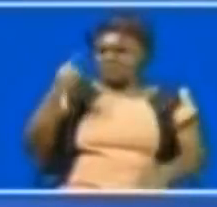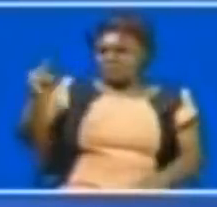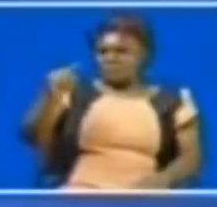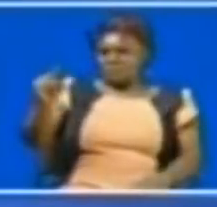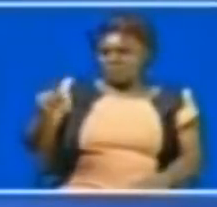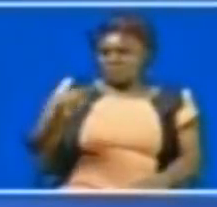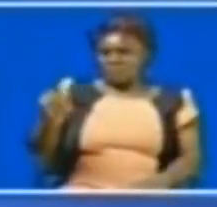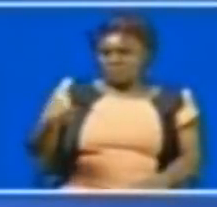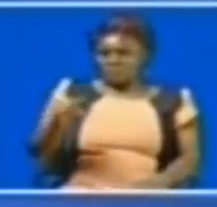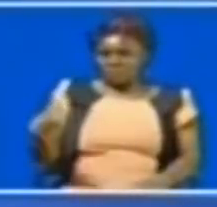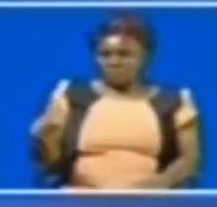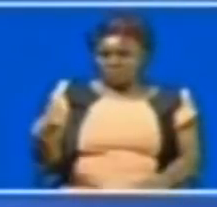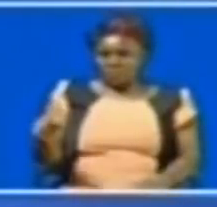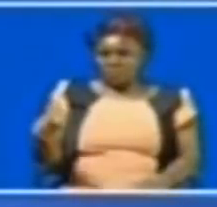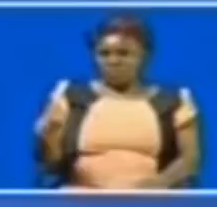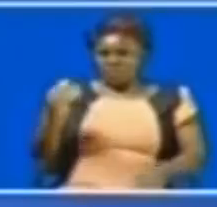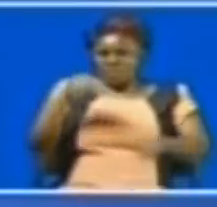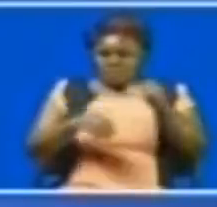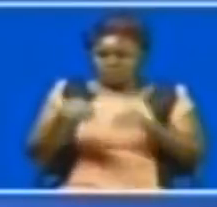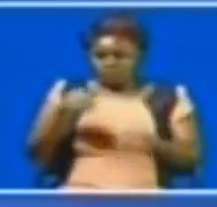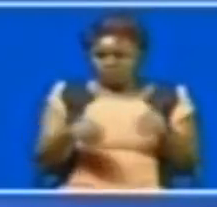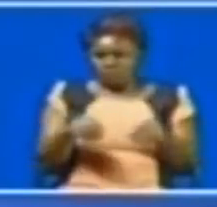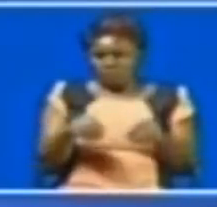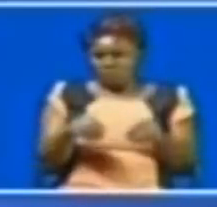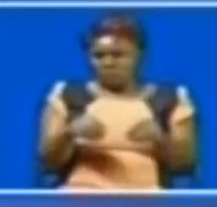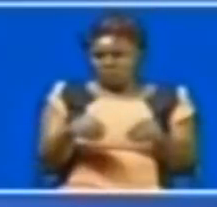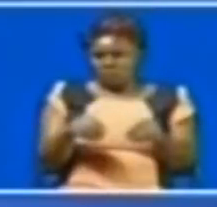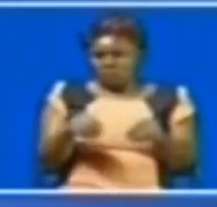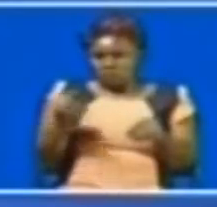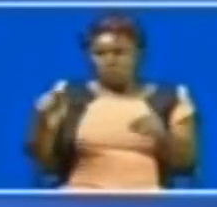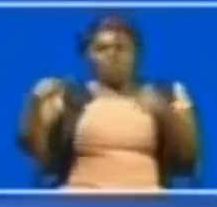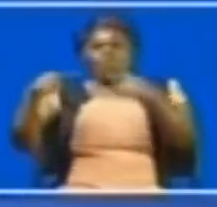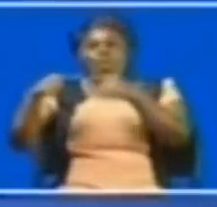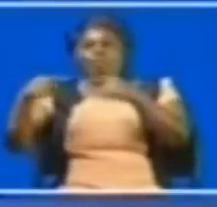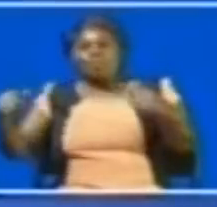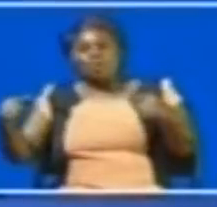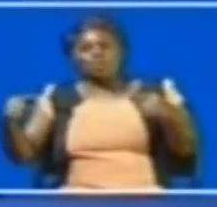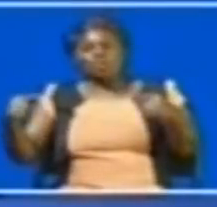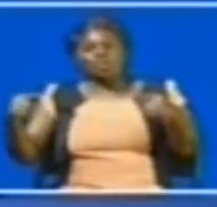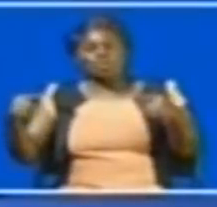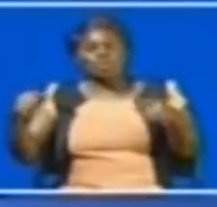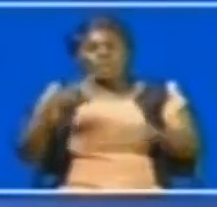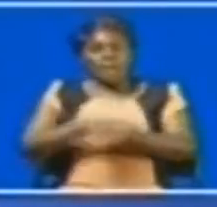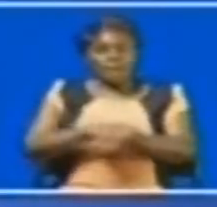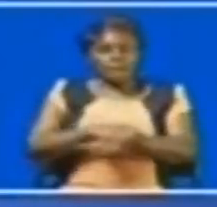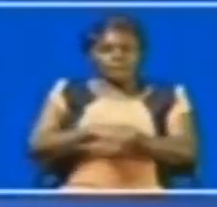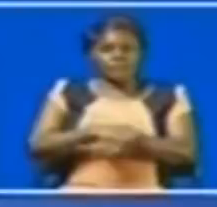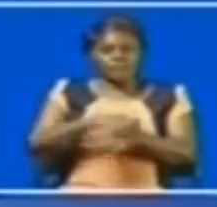illegalities, irregularities in that election. So do you still oppose and disagree with their